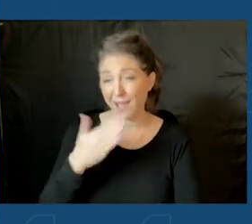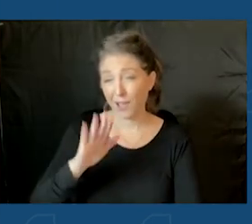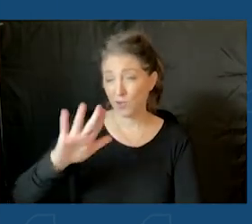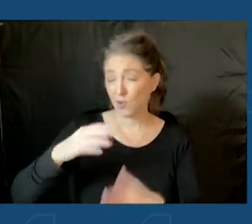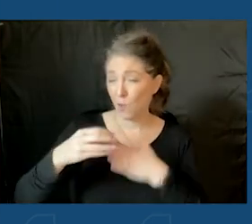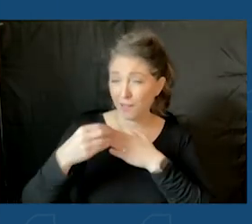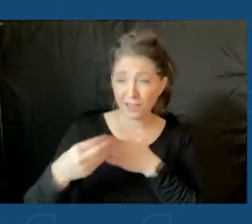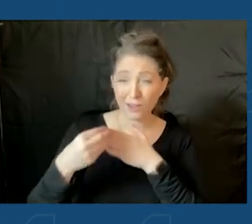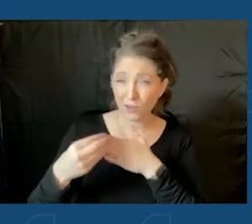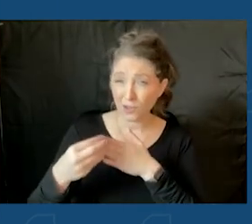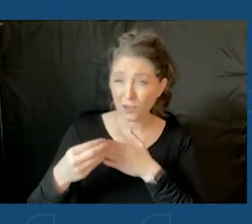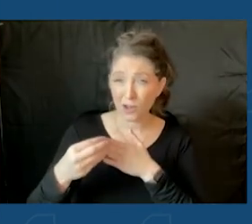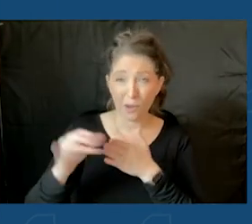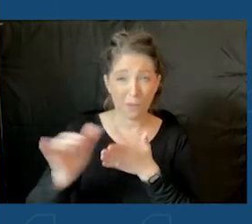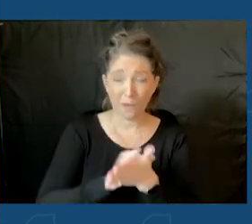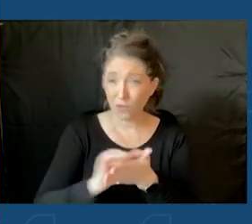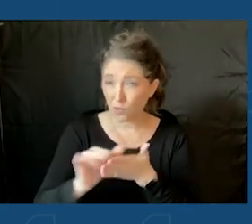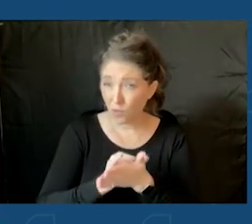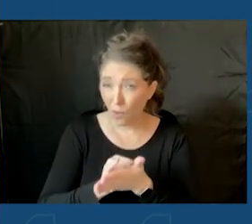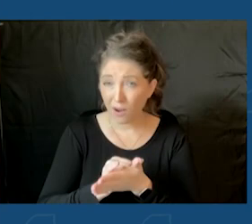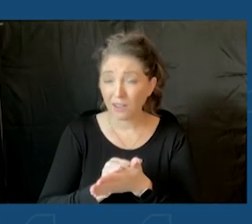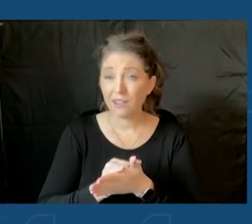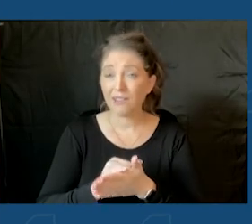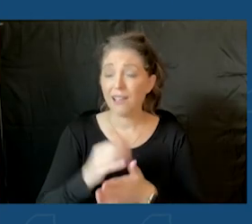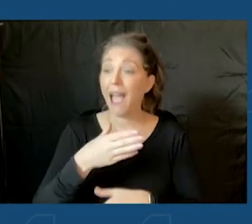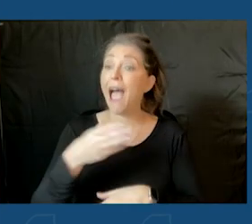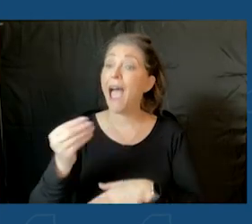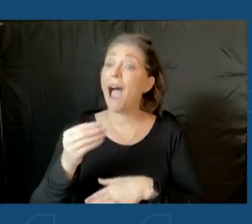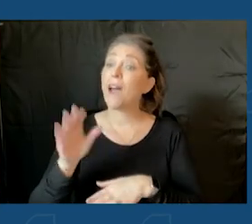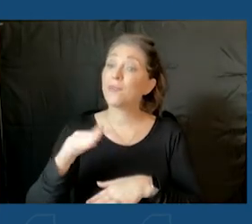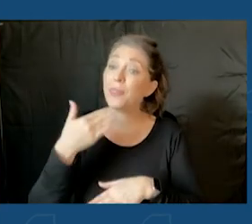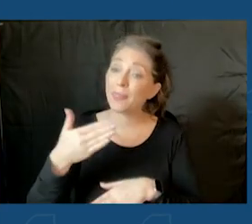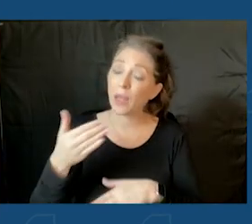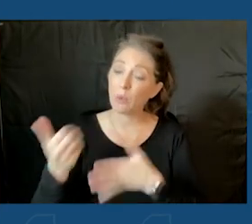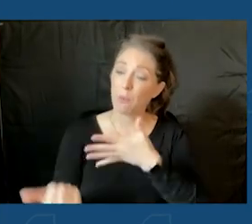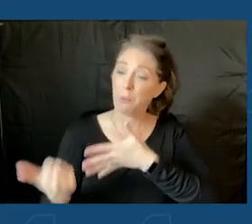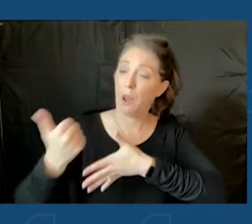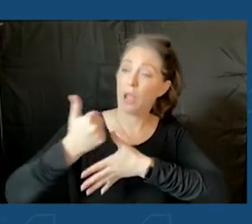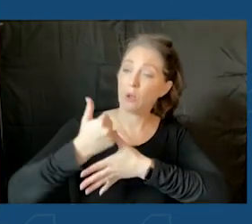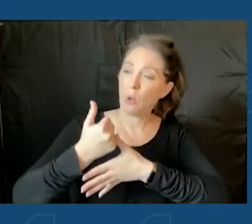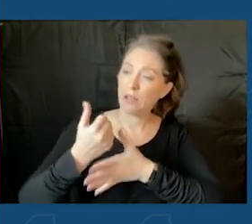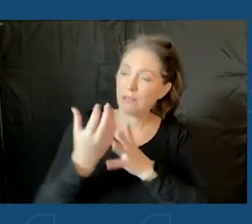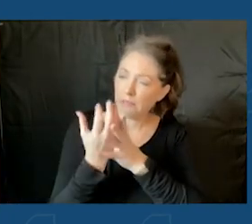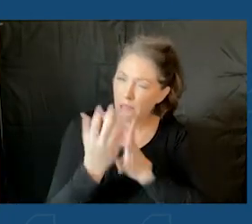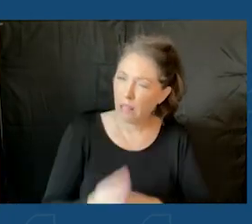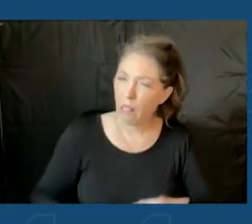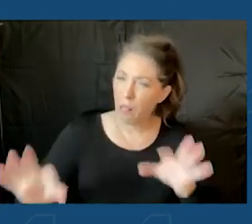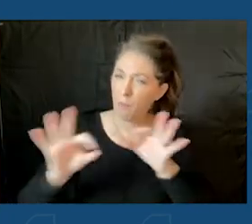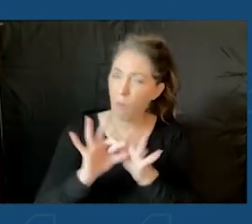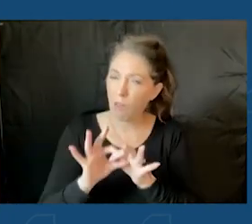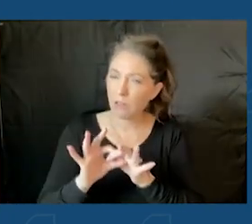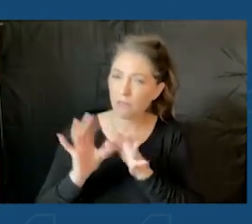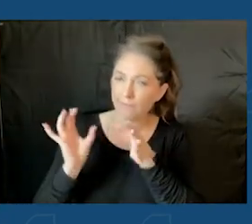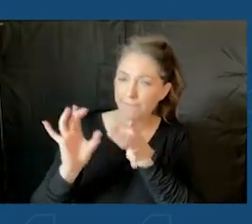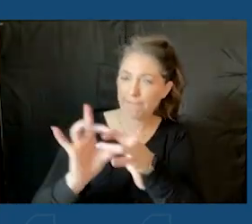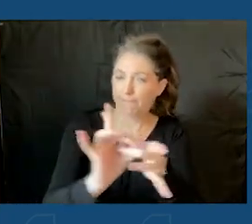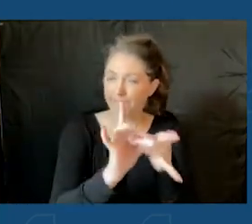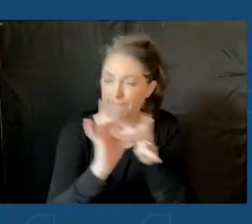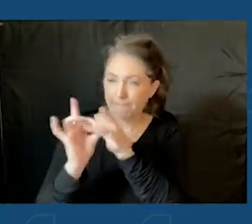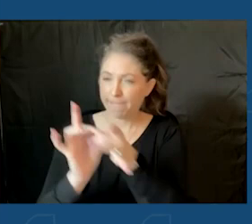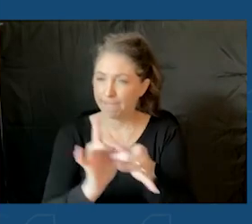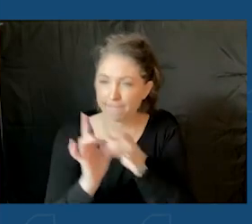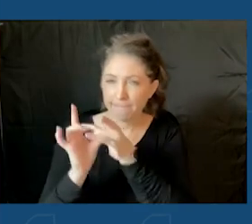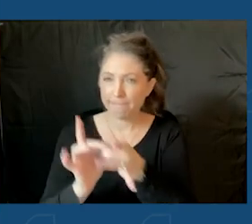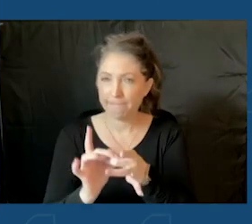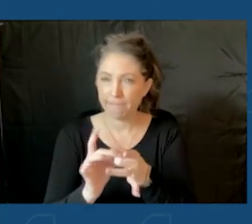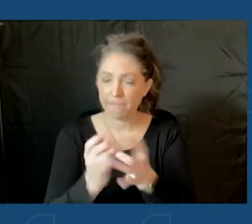New York State and prioritizing the growing importance of a strong connection between restoring